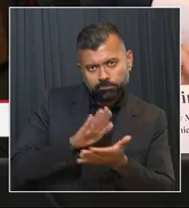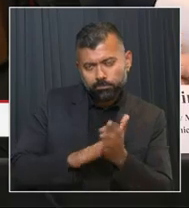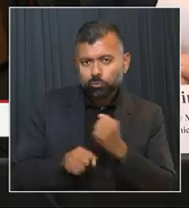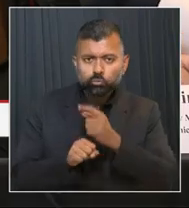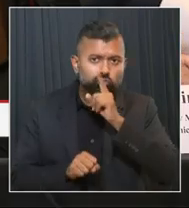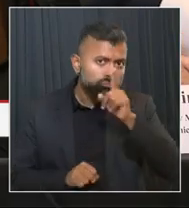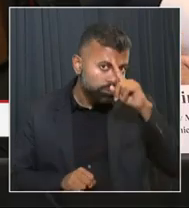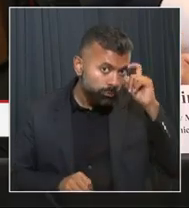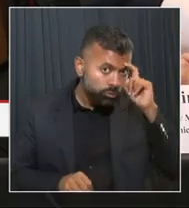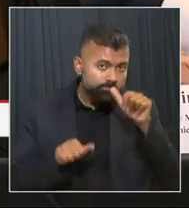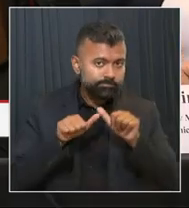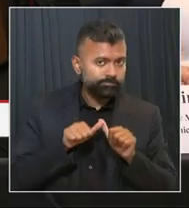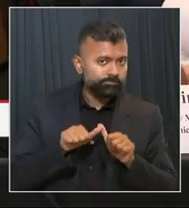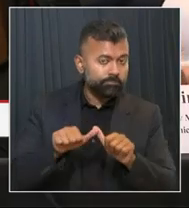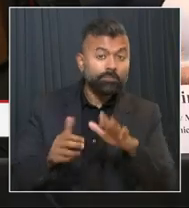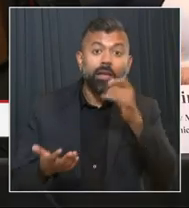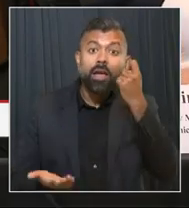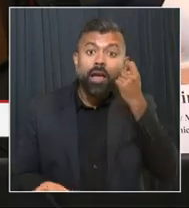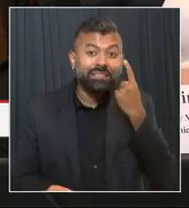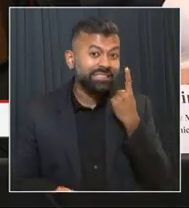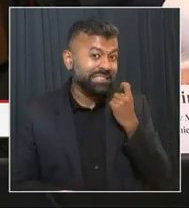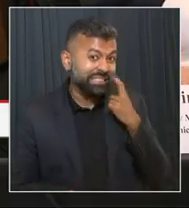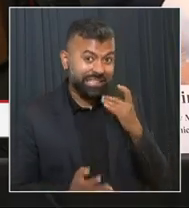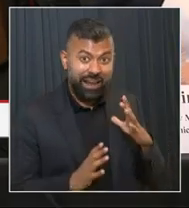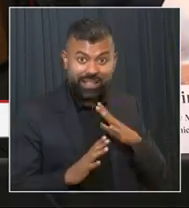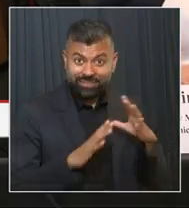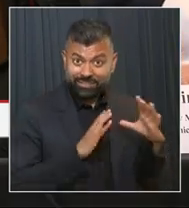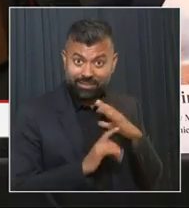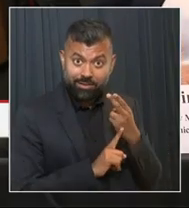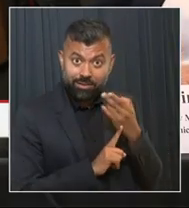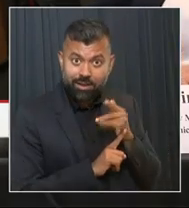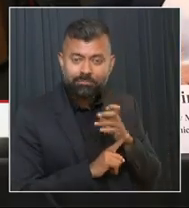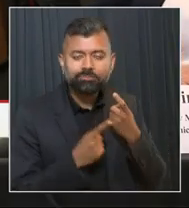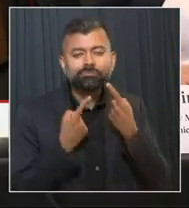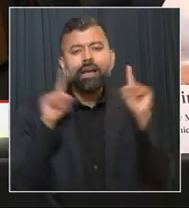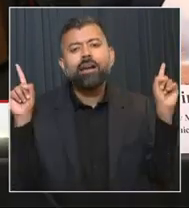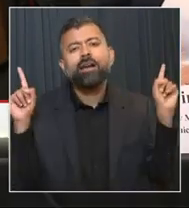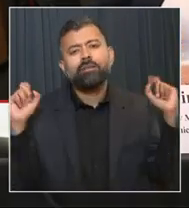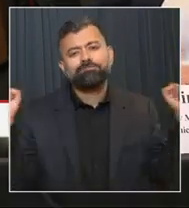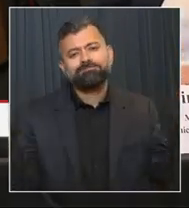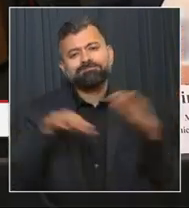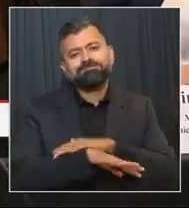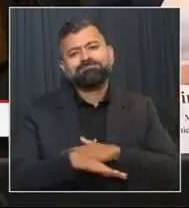with very little notice, 700 young people came, had fun, and went home safely.